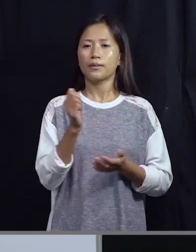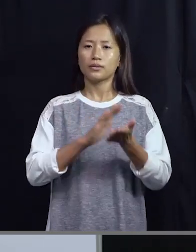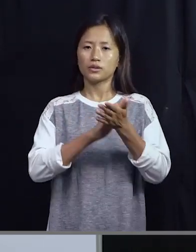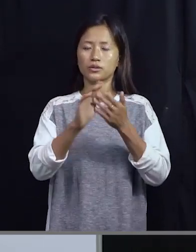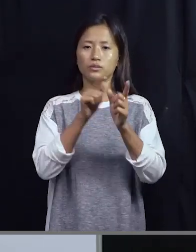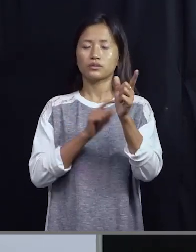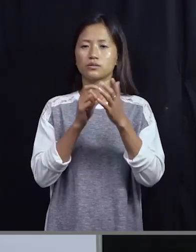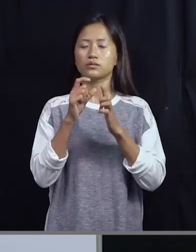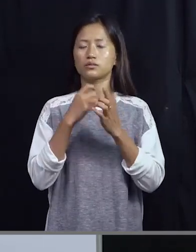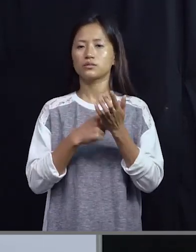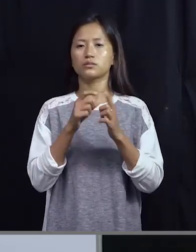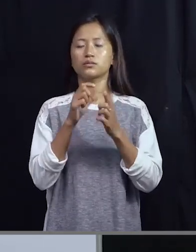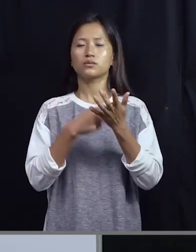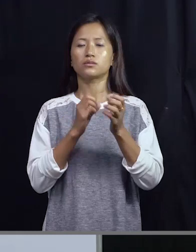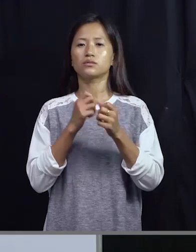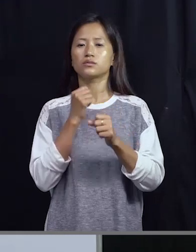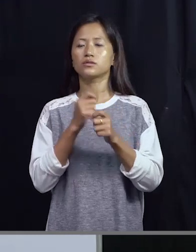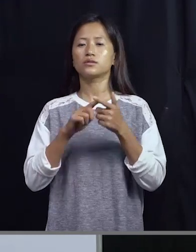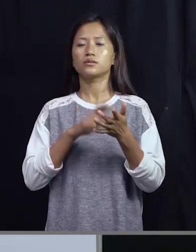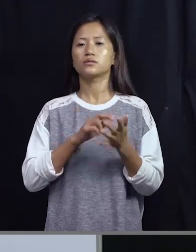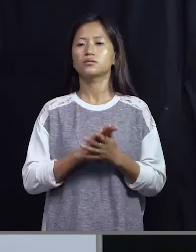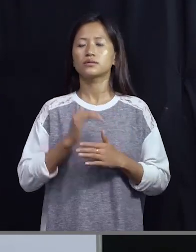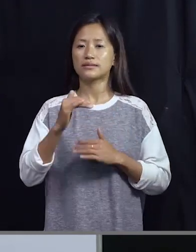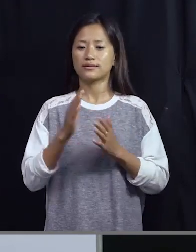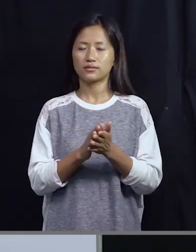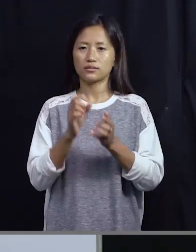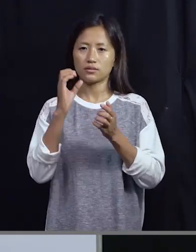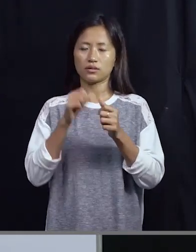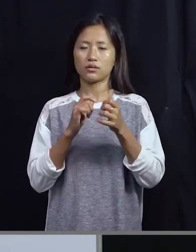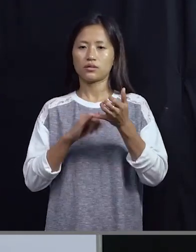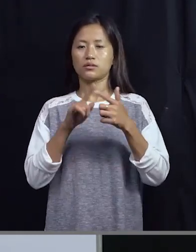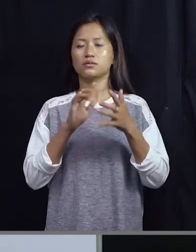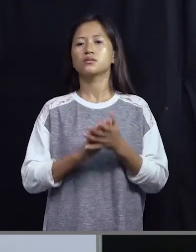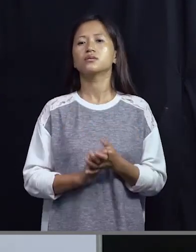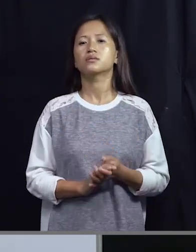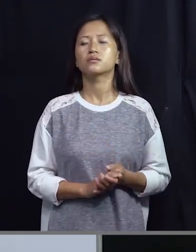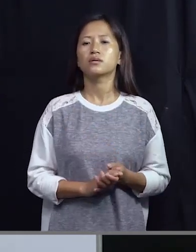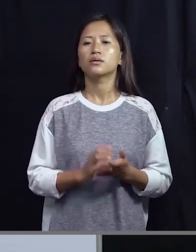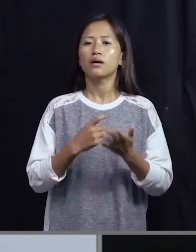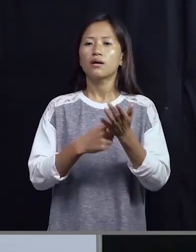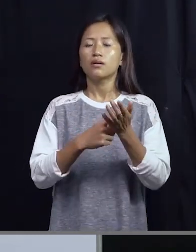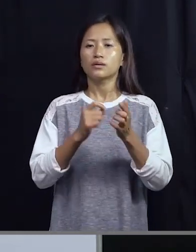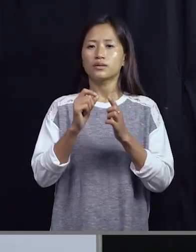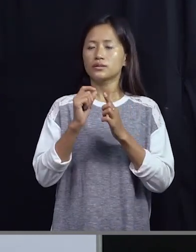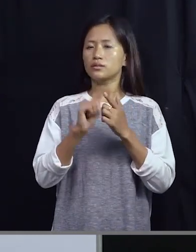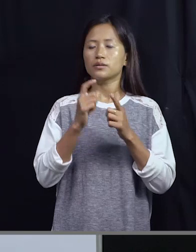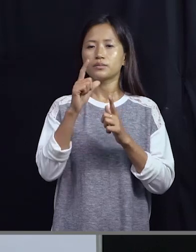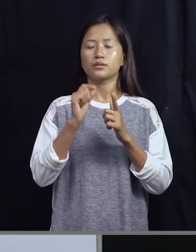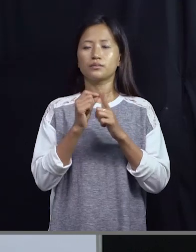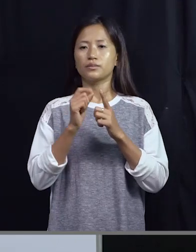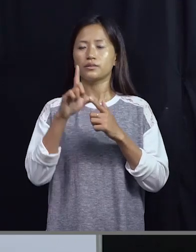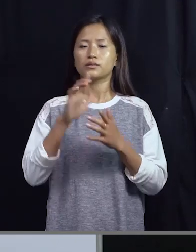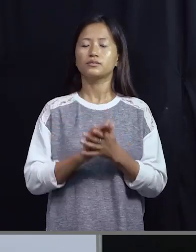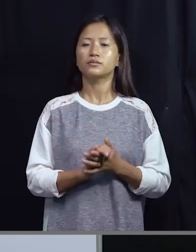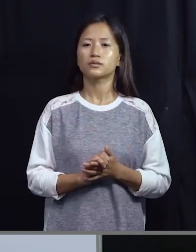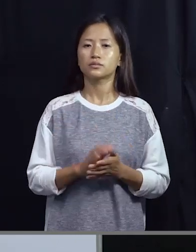hydrogen bond, and they give the appearance of a staircase. So now, for replication to take place, the prerequisite is